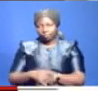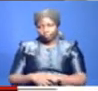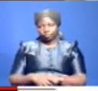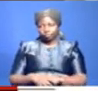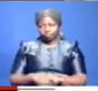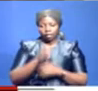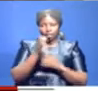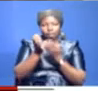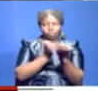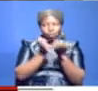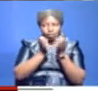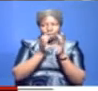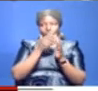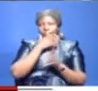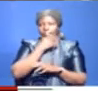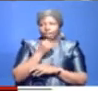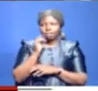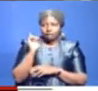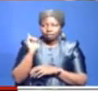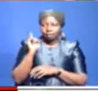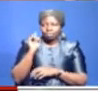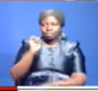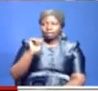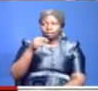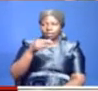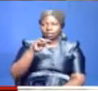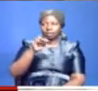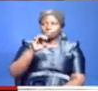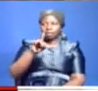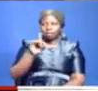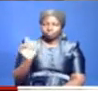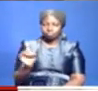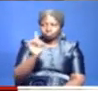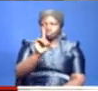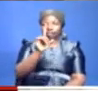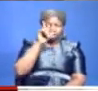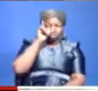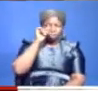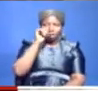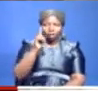Businessman Habib Ahmed before Mombasa Law Court's Chief Magistrate Martha Mutuku.